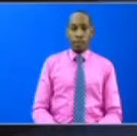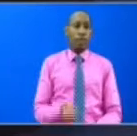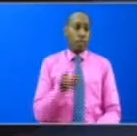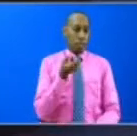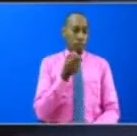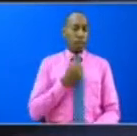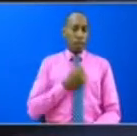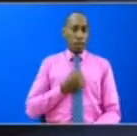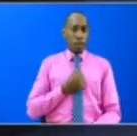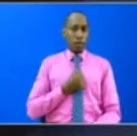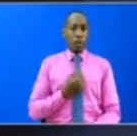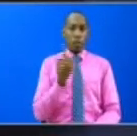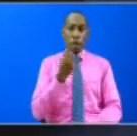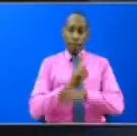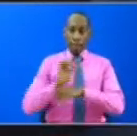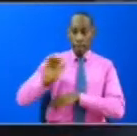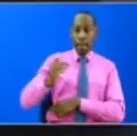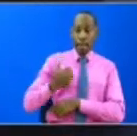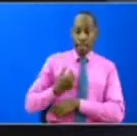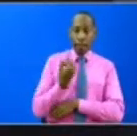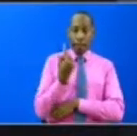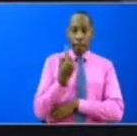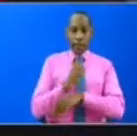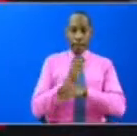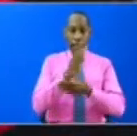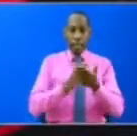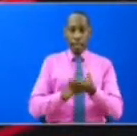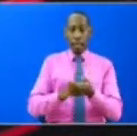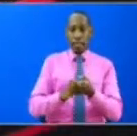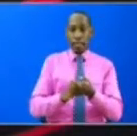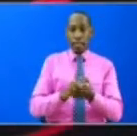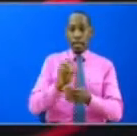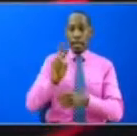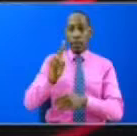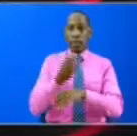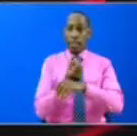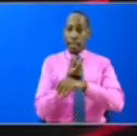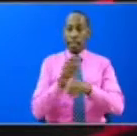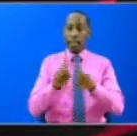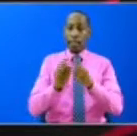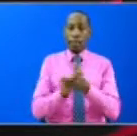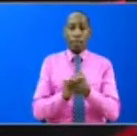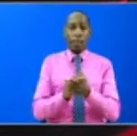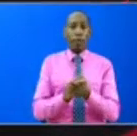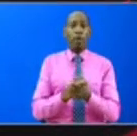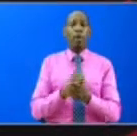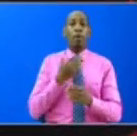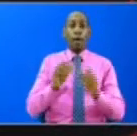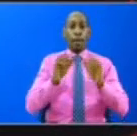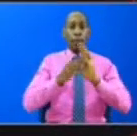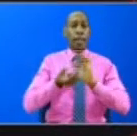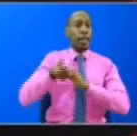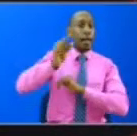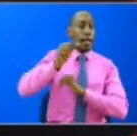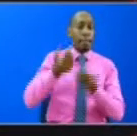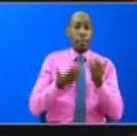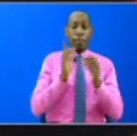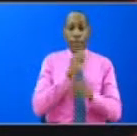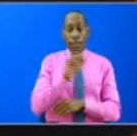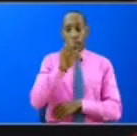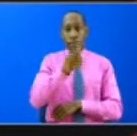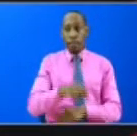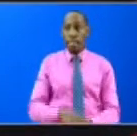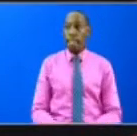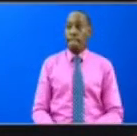Kidogo samahani, una dakika moja unusu, bado na dakika 20, sekunde 20, bado una la kuongeza au umekamilisha?